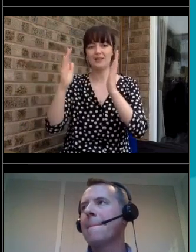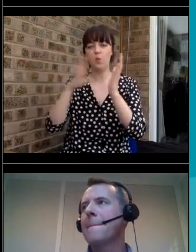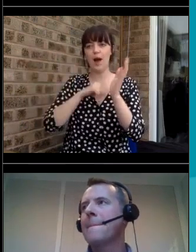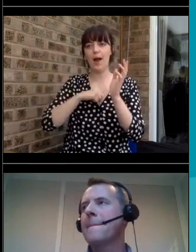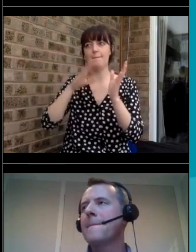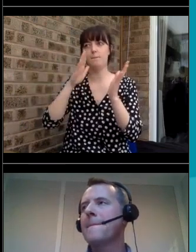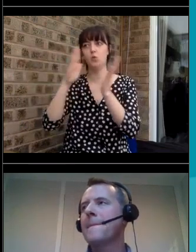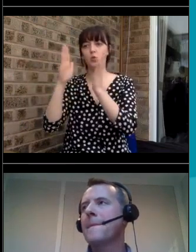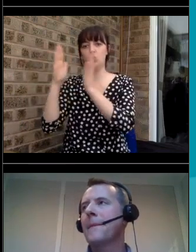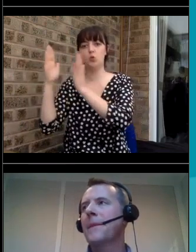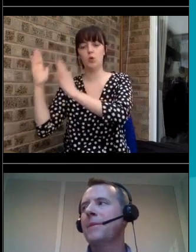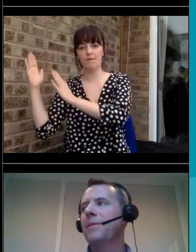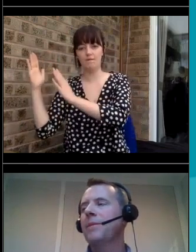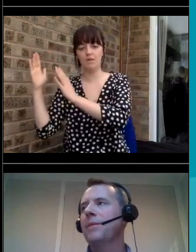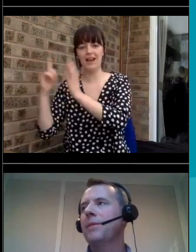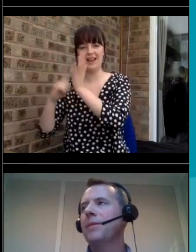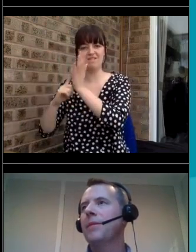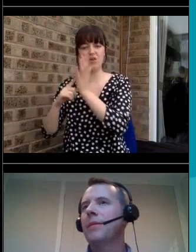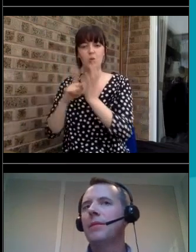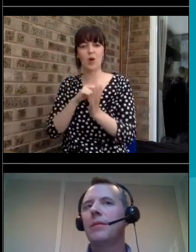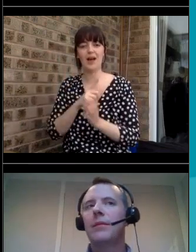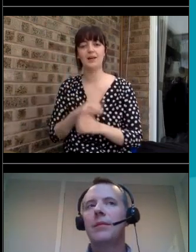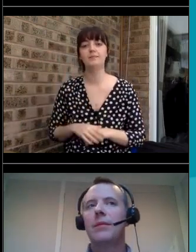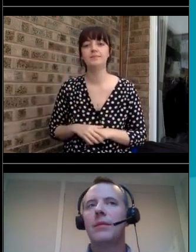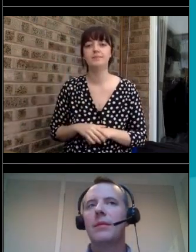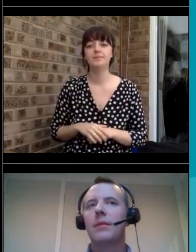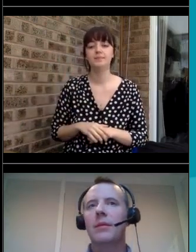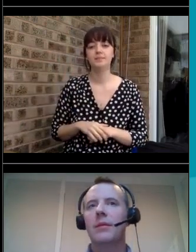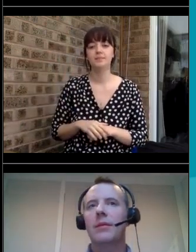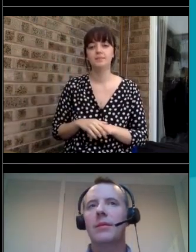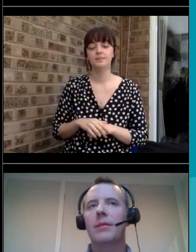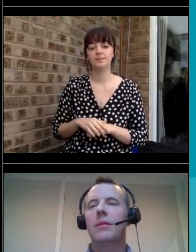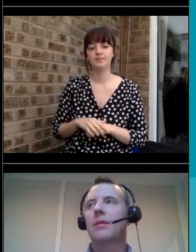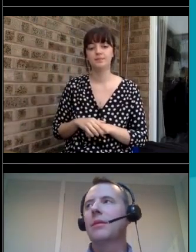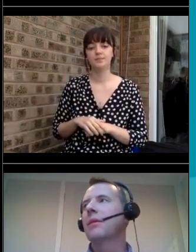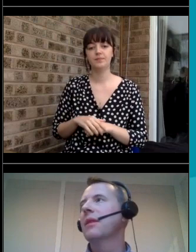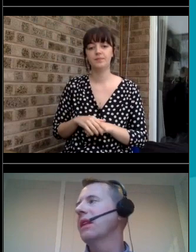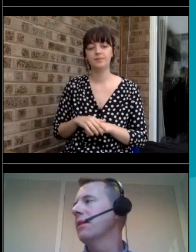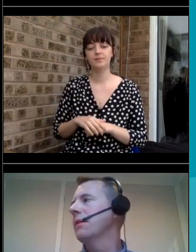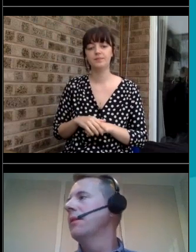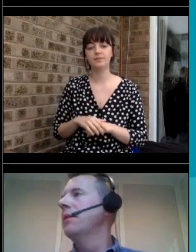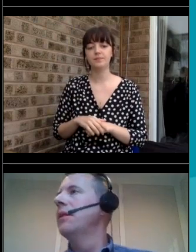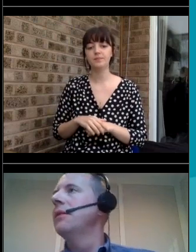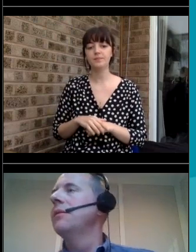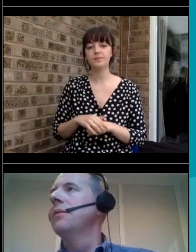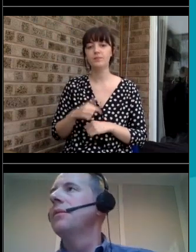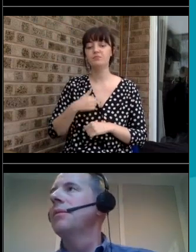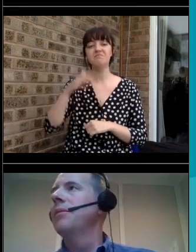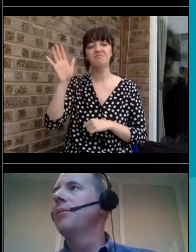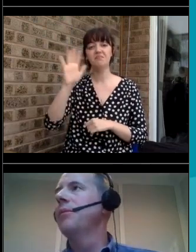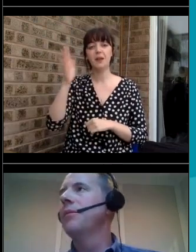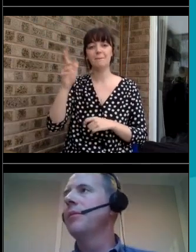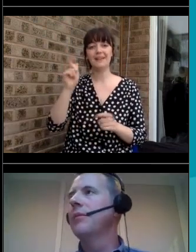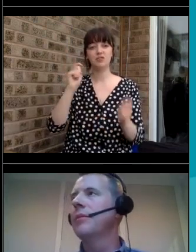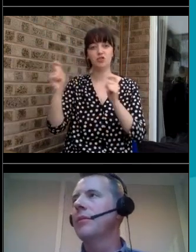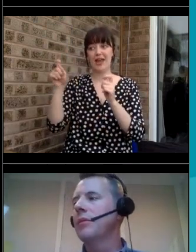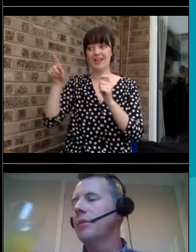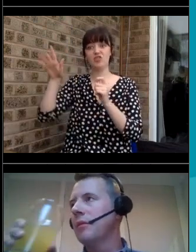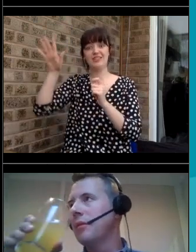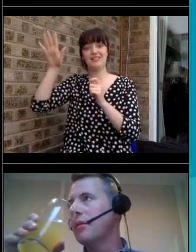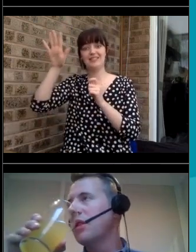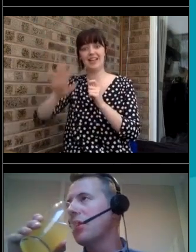a change in the alignment in this round of the consultation. We haven't changed the alignment through this section. We